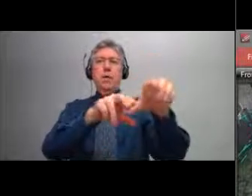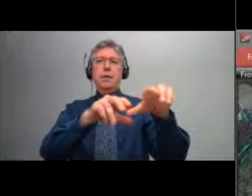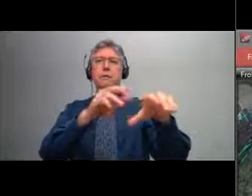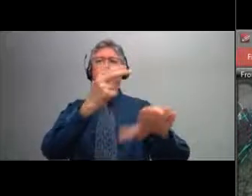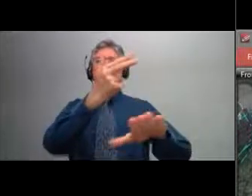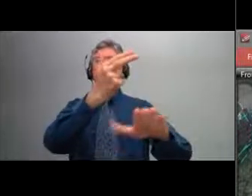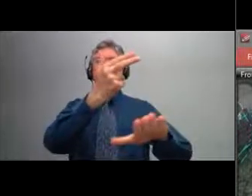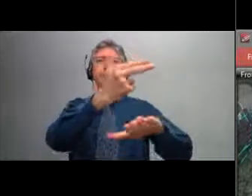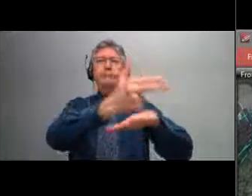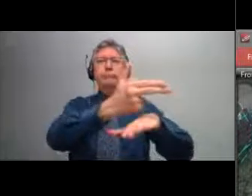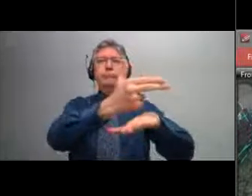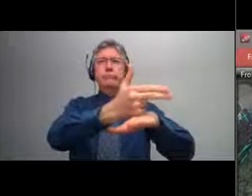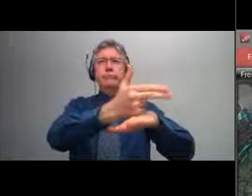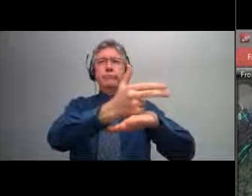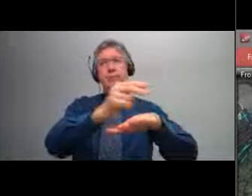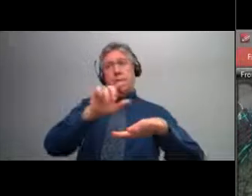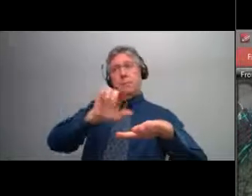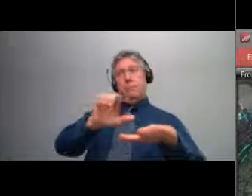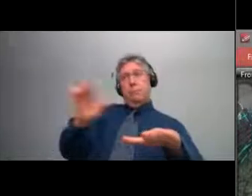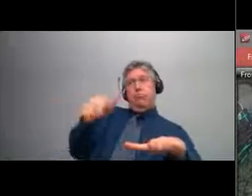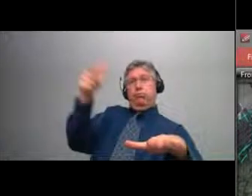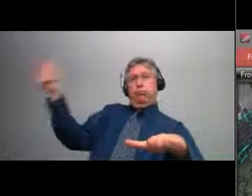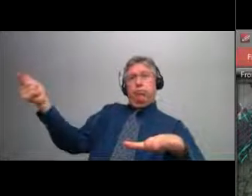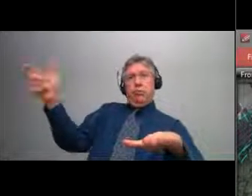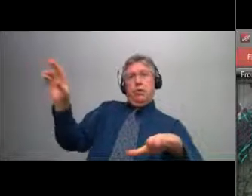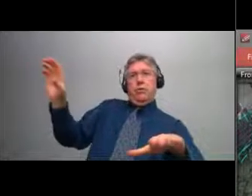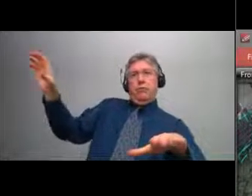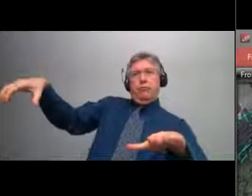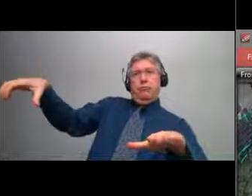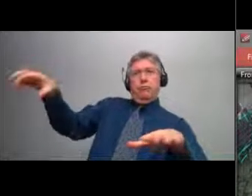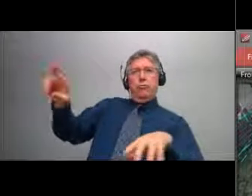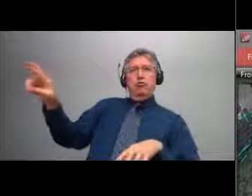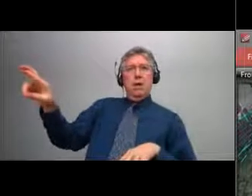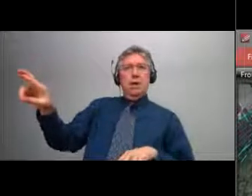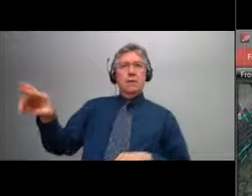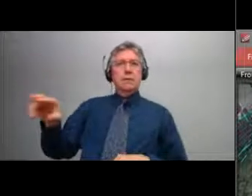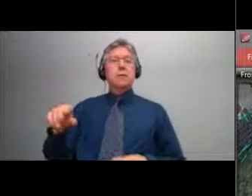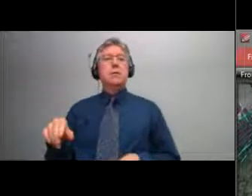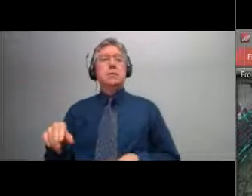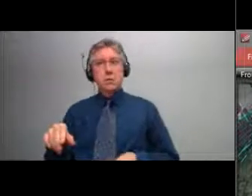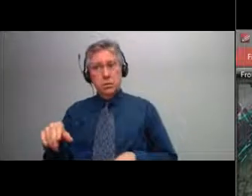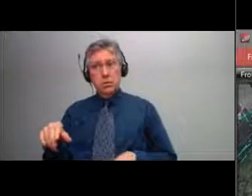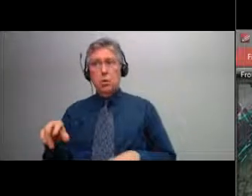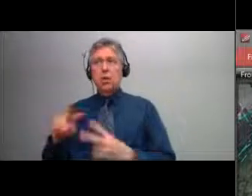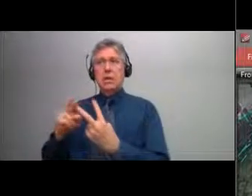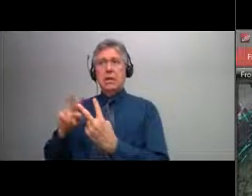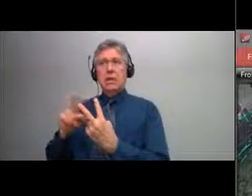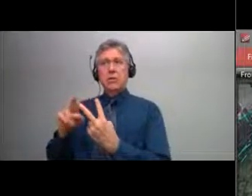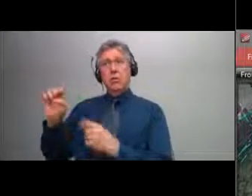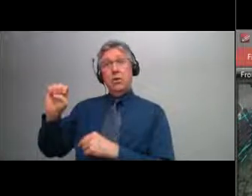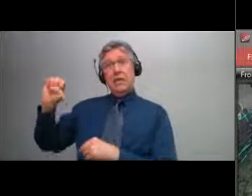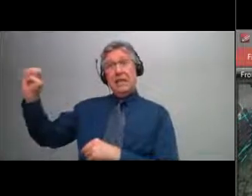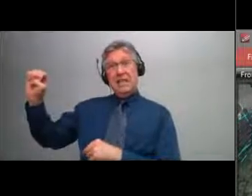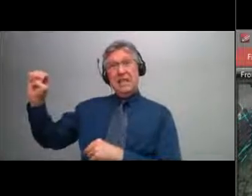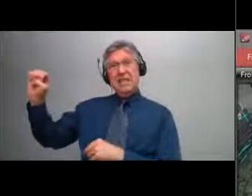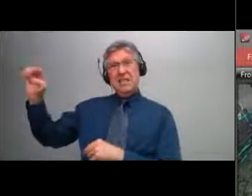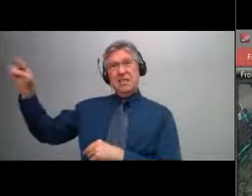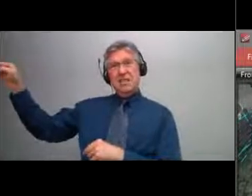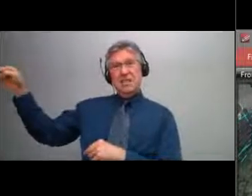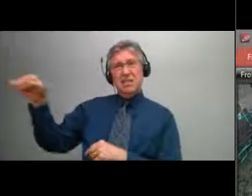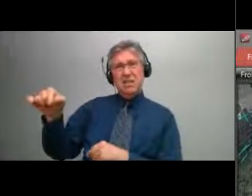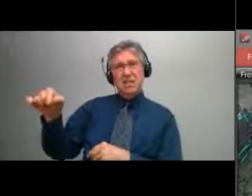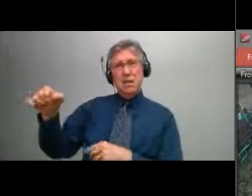see further to the right. So that is where we're directing customers who are either coming from the east or the west sides of the